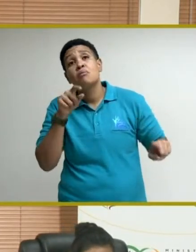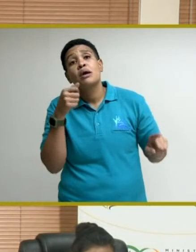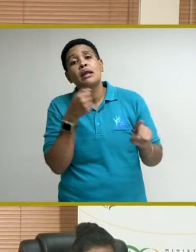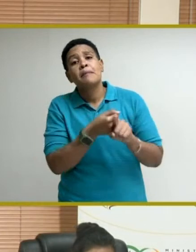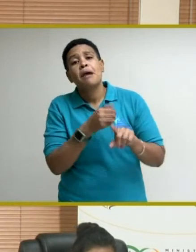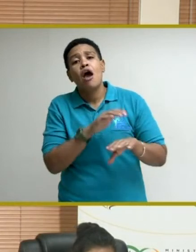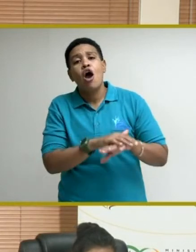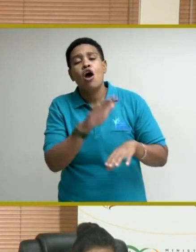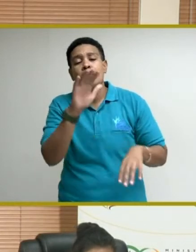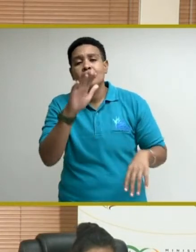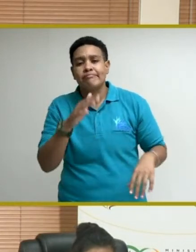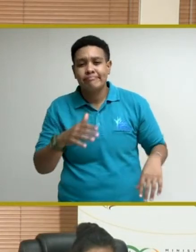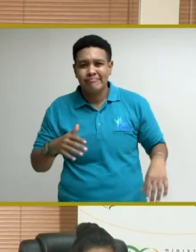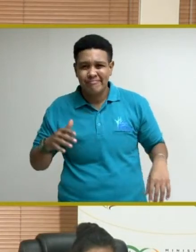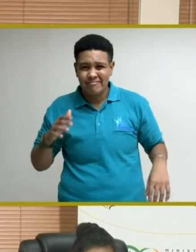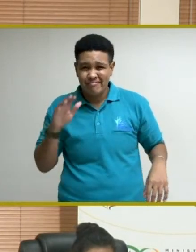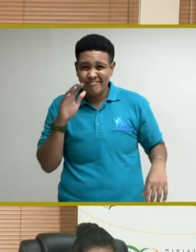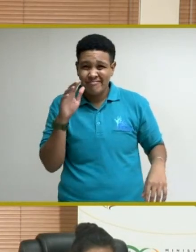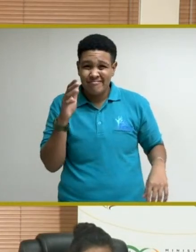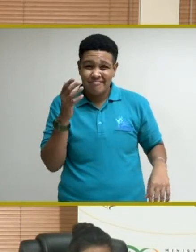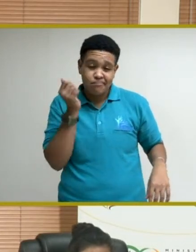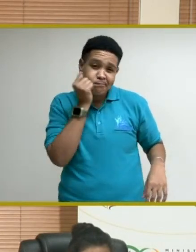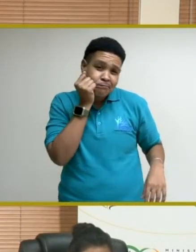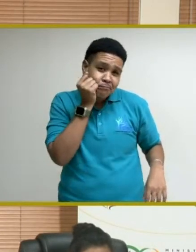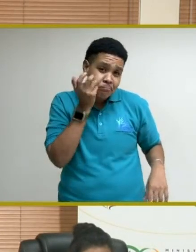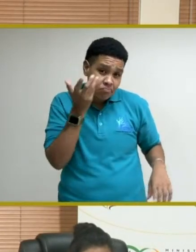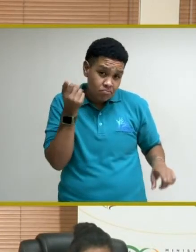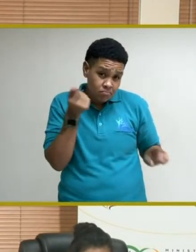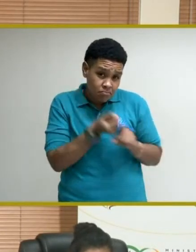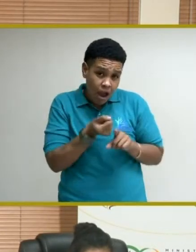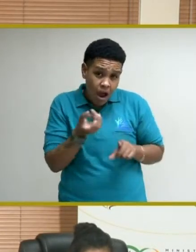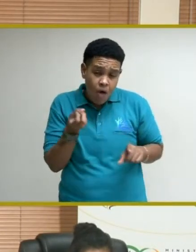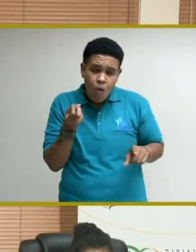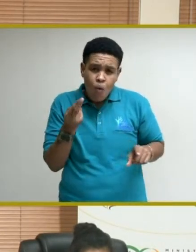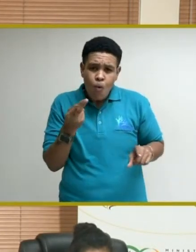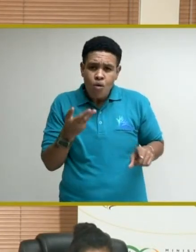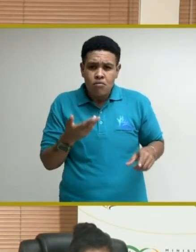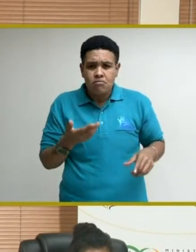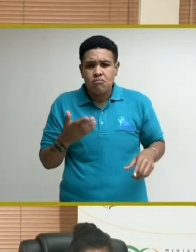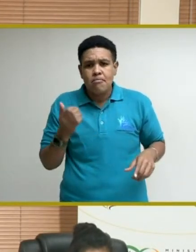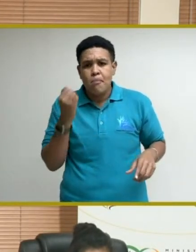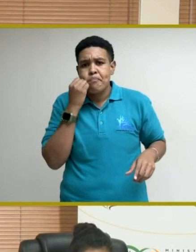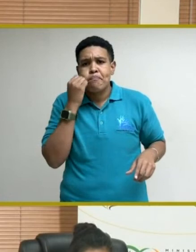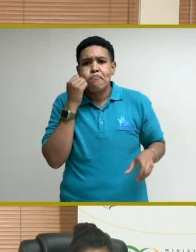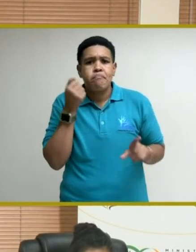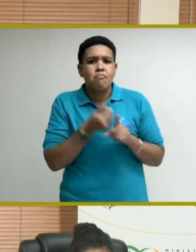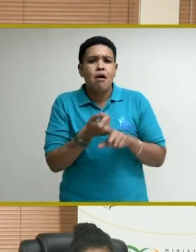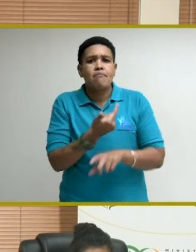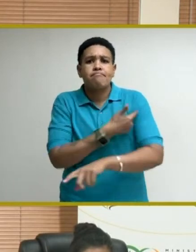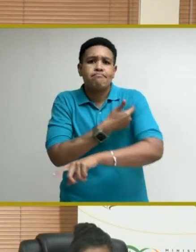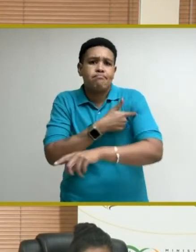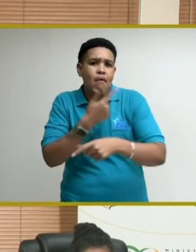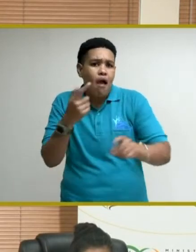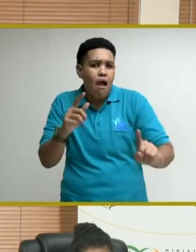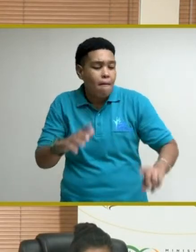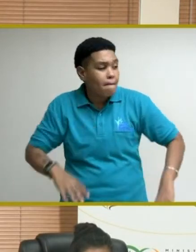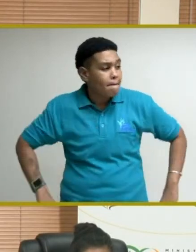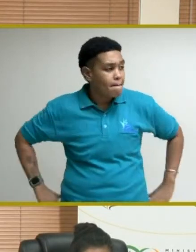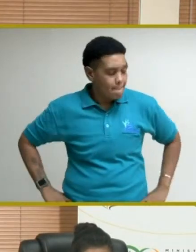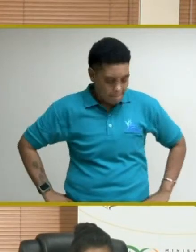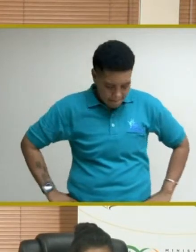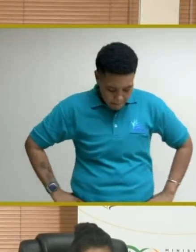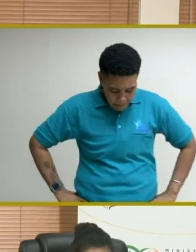health, particularly on menstrual cycles, like disruptions in menstrual cycles?